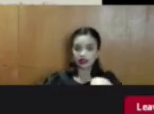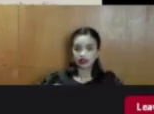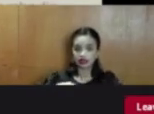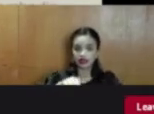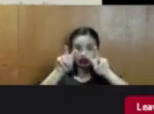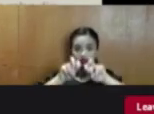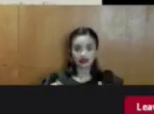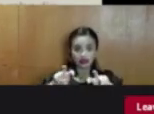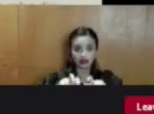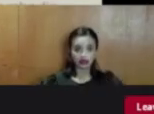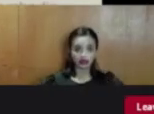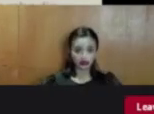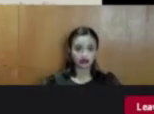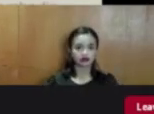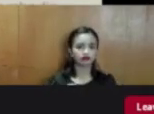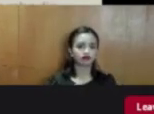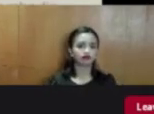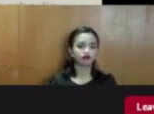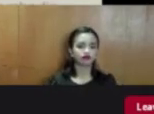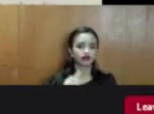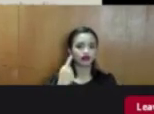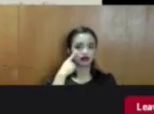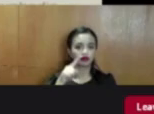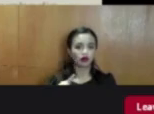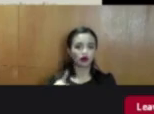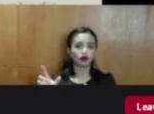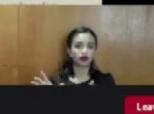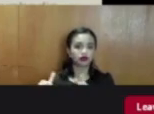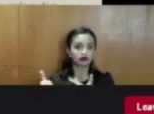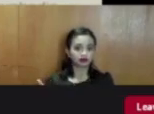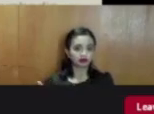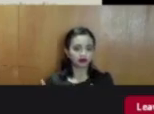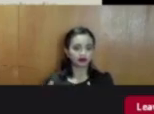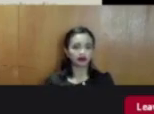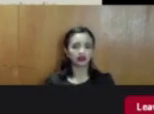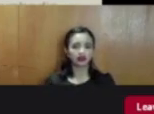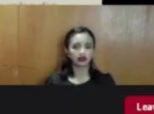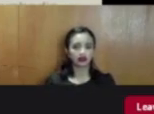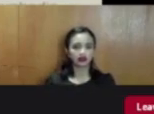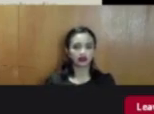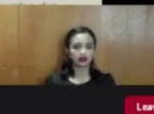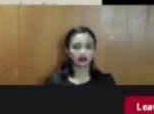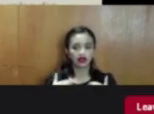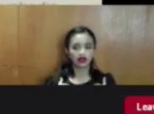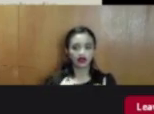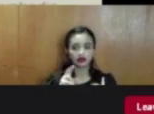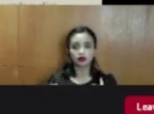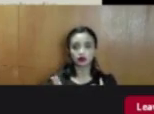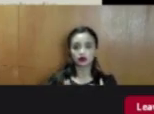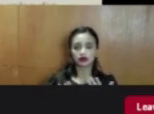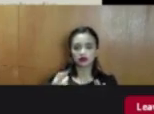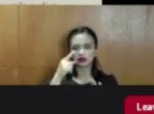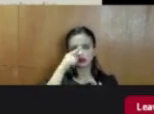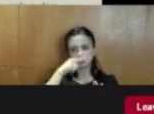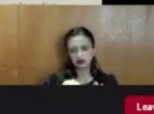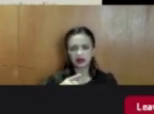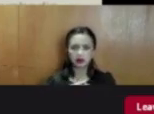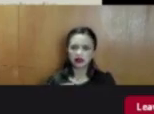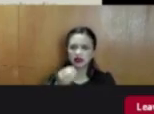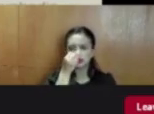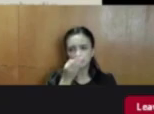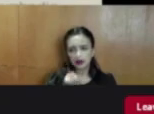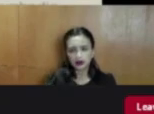spending for firms. There are more startups than there used to be in Thailand, but few of these startups are